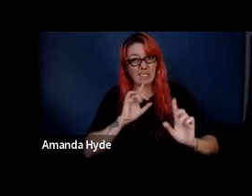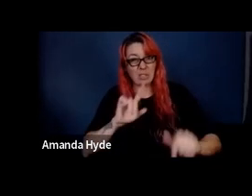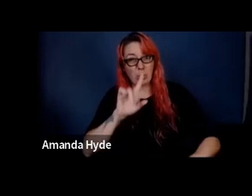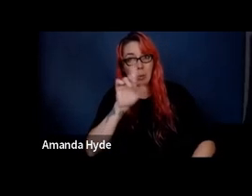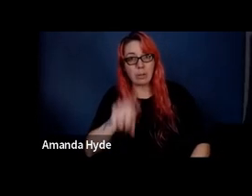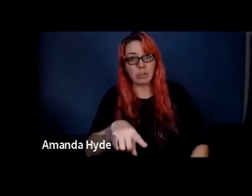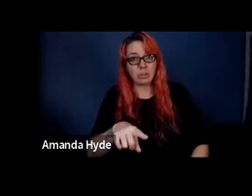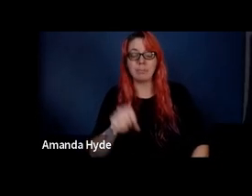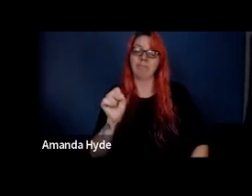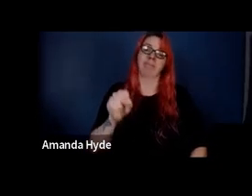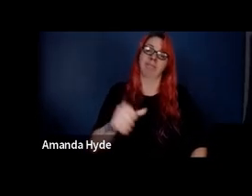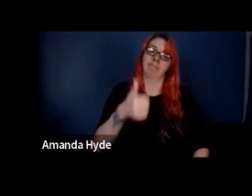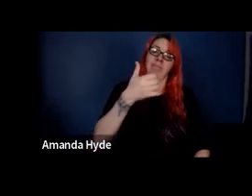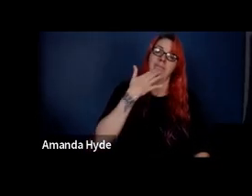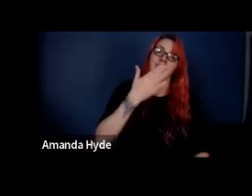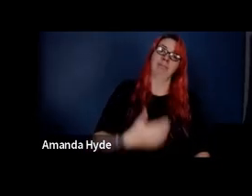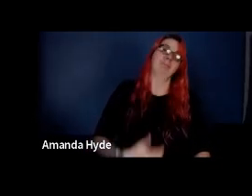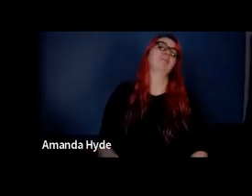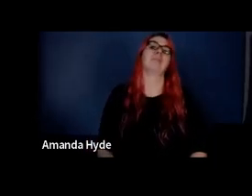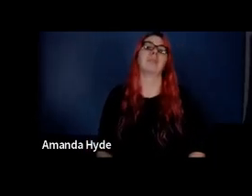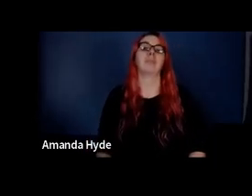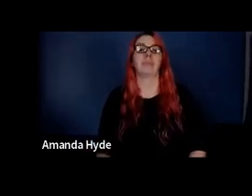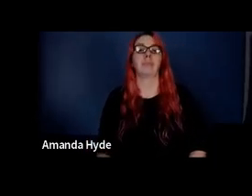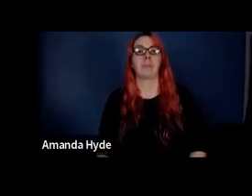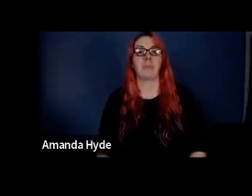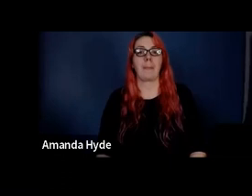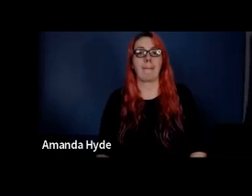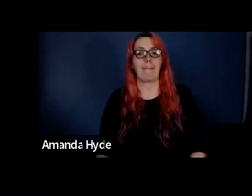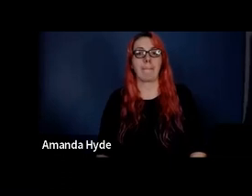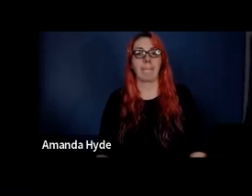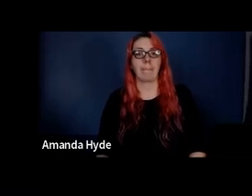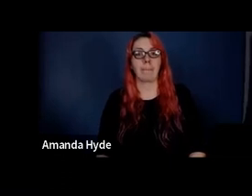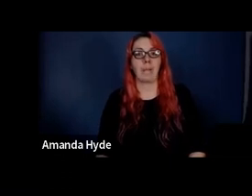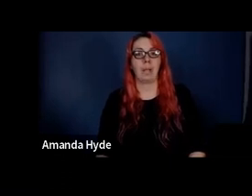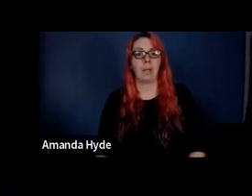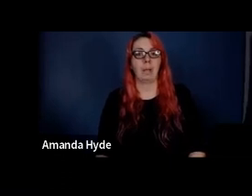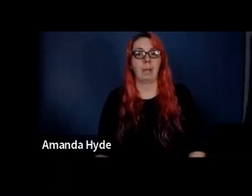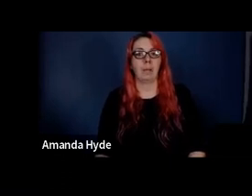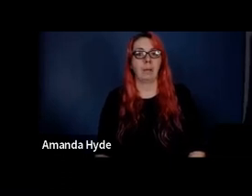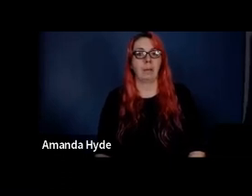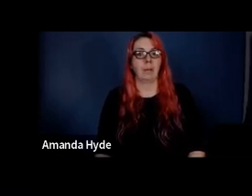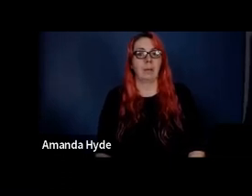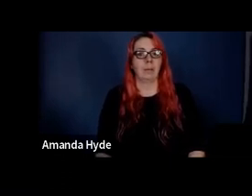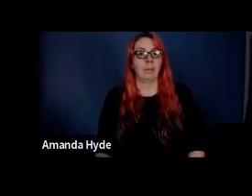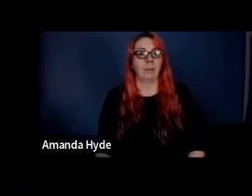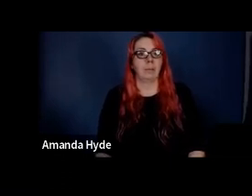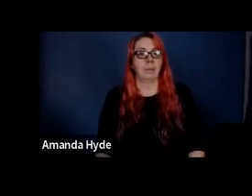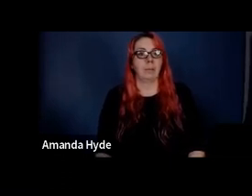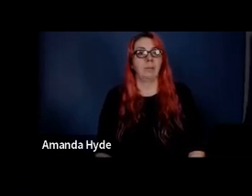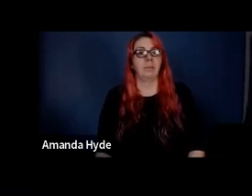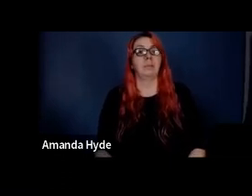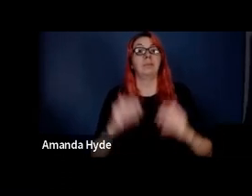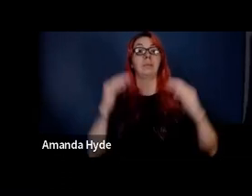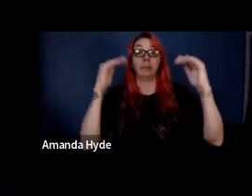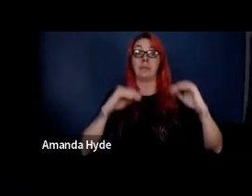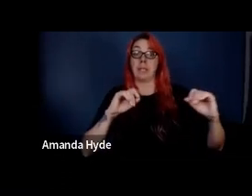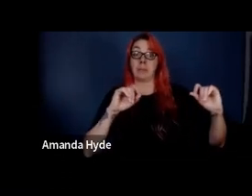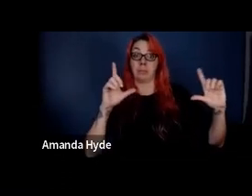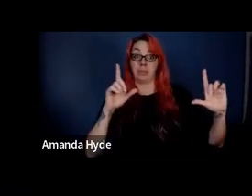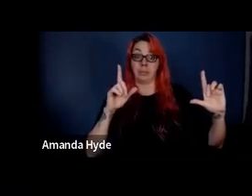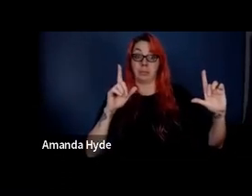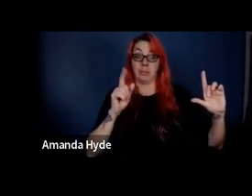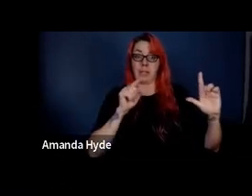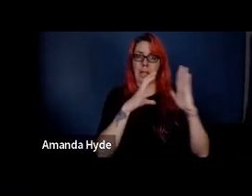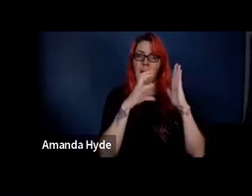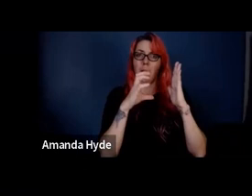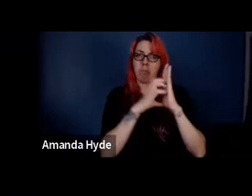will probably leave some time at the end. So I'm going to ask you to take some time, and the question simply here is, are you able to read and understand this text? So let's